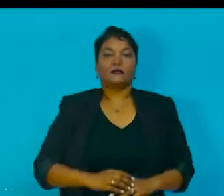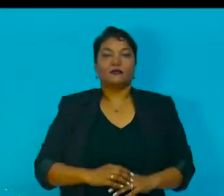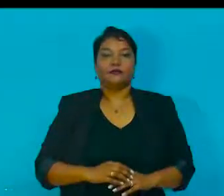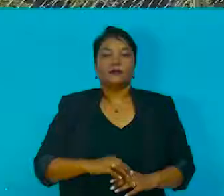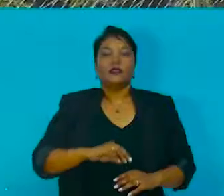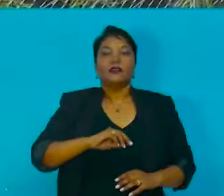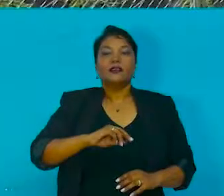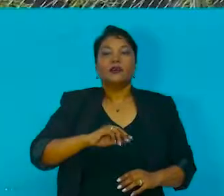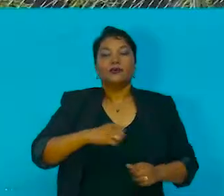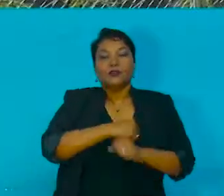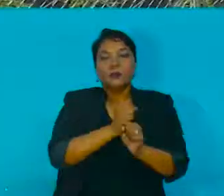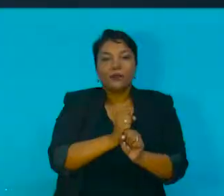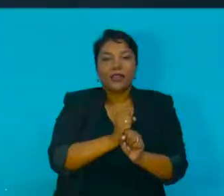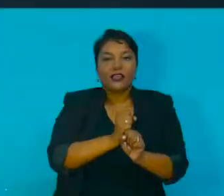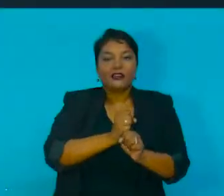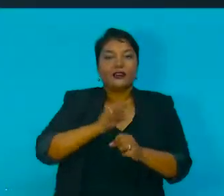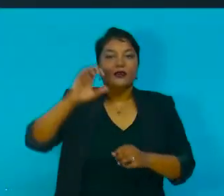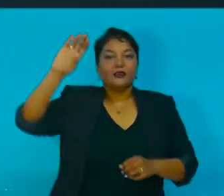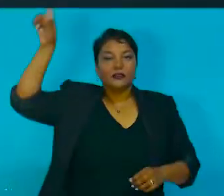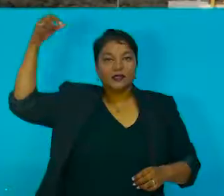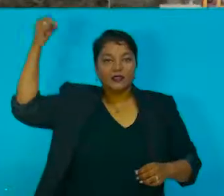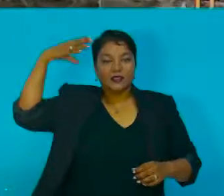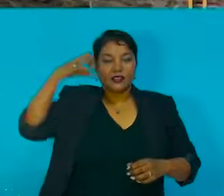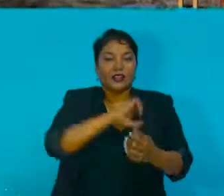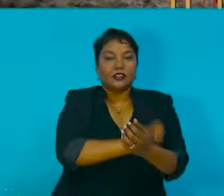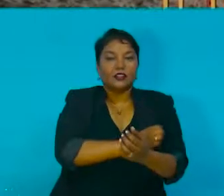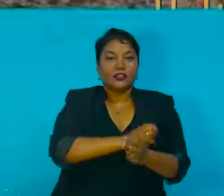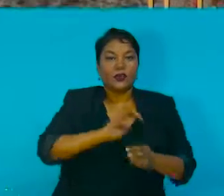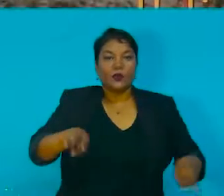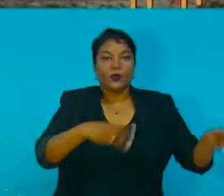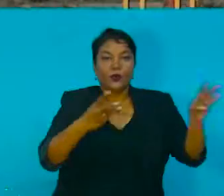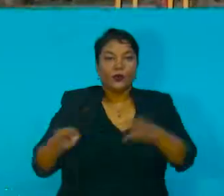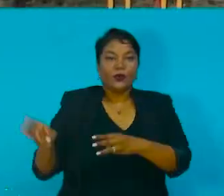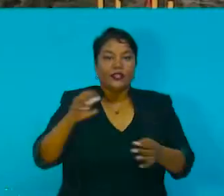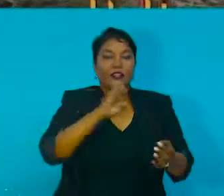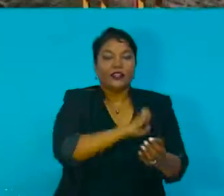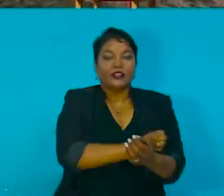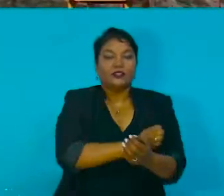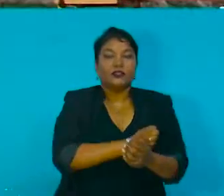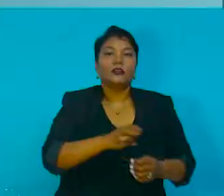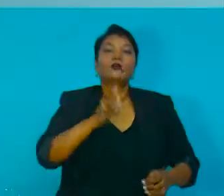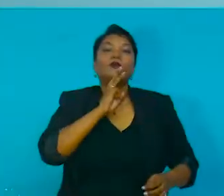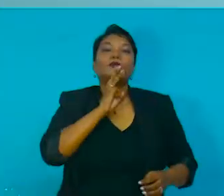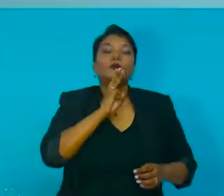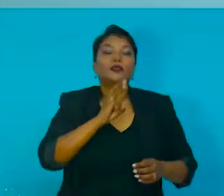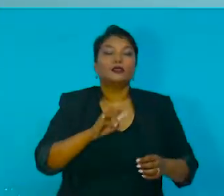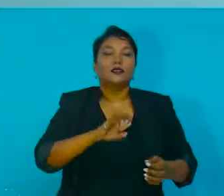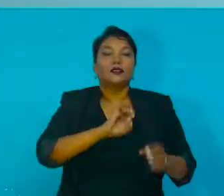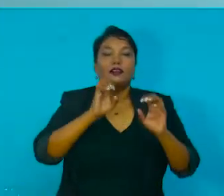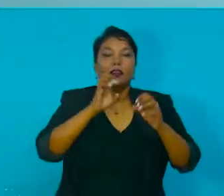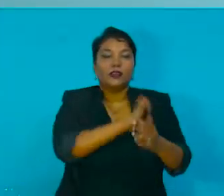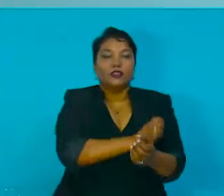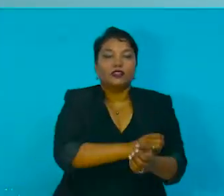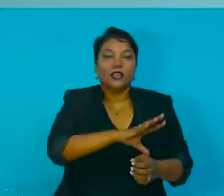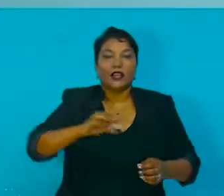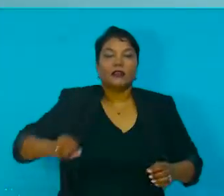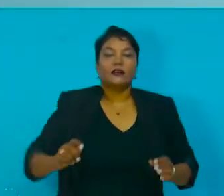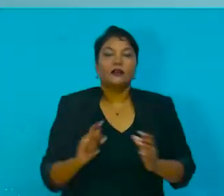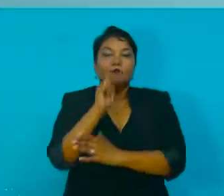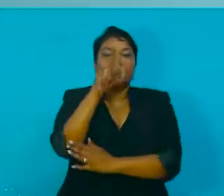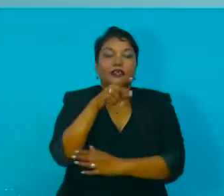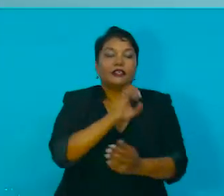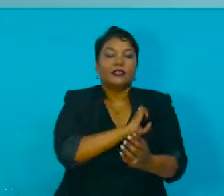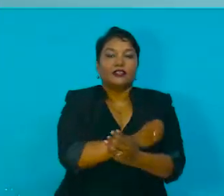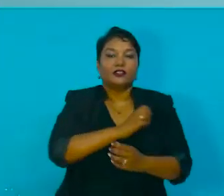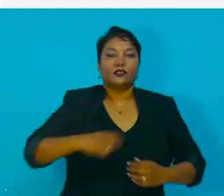range from solar power, wind power, hydroelectricity, microhydro, biomass, and biofuels for